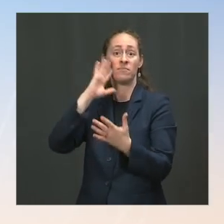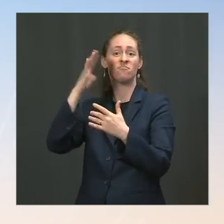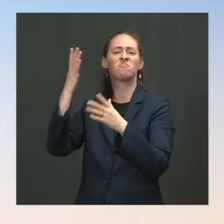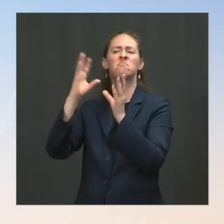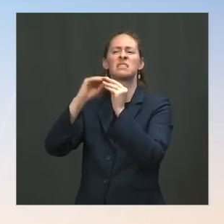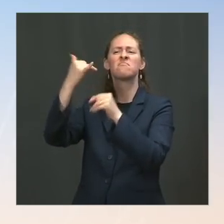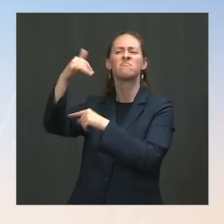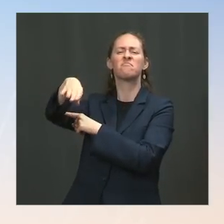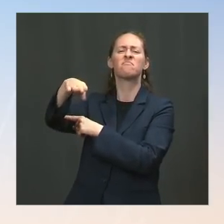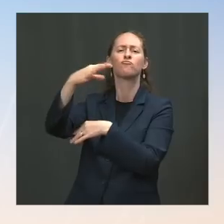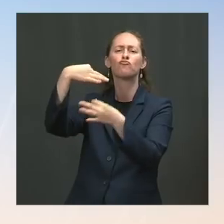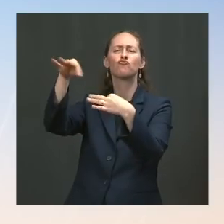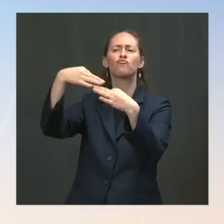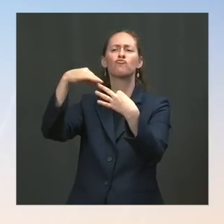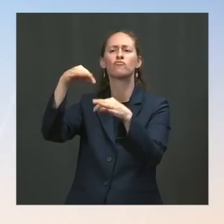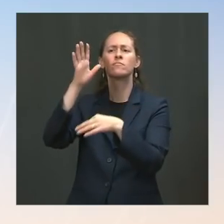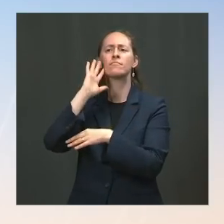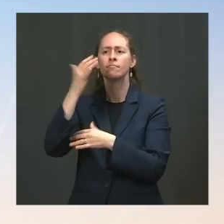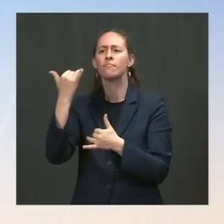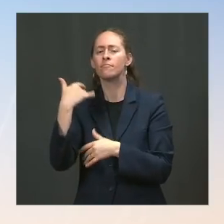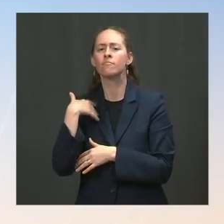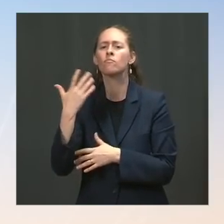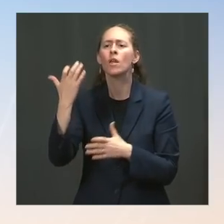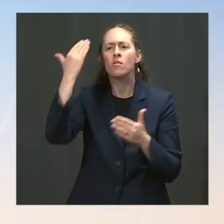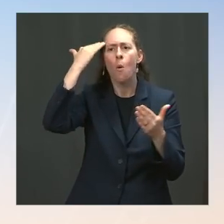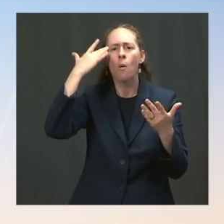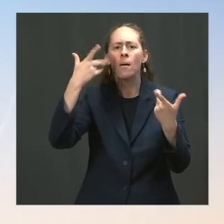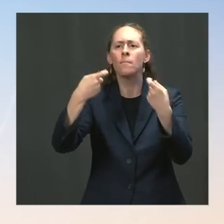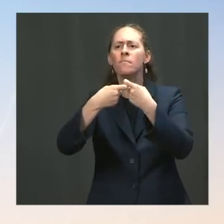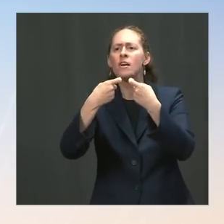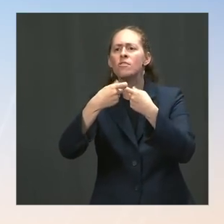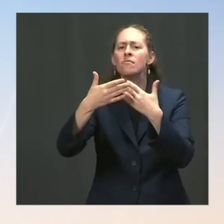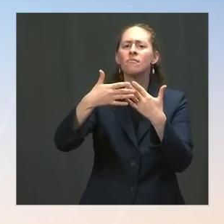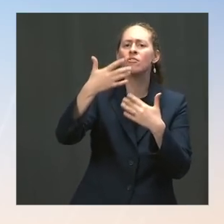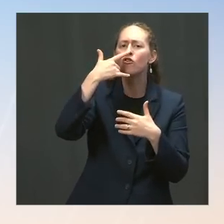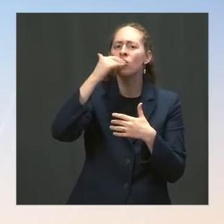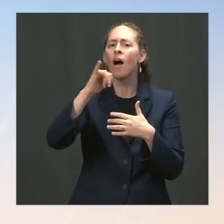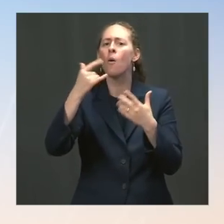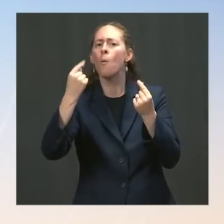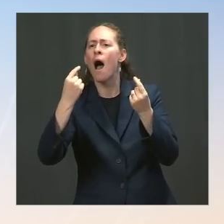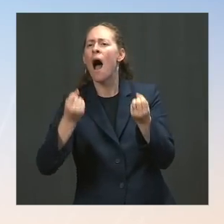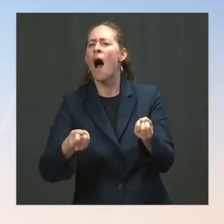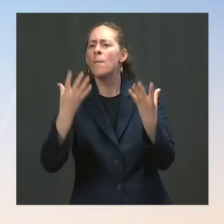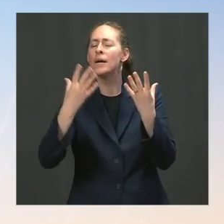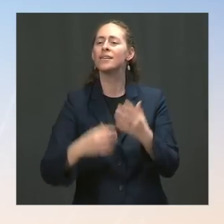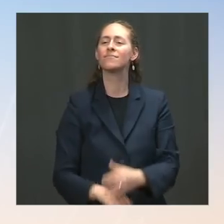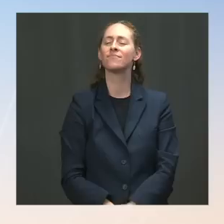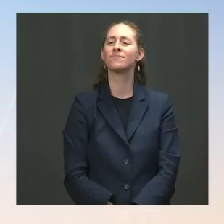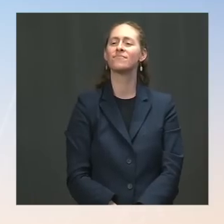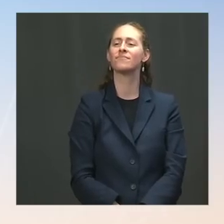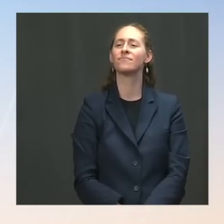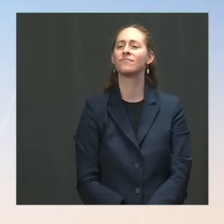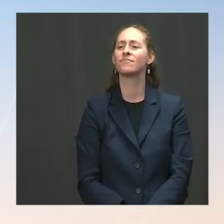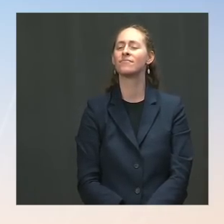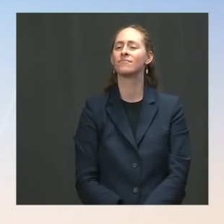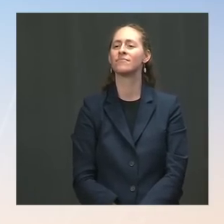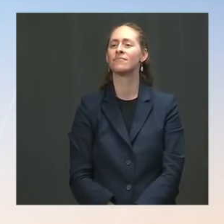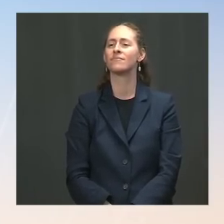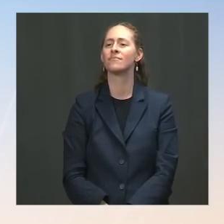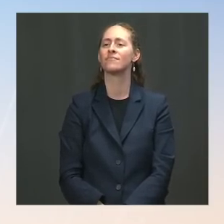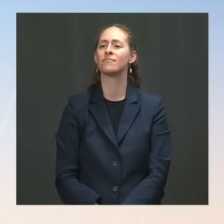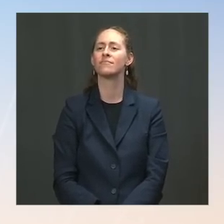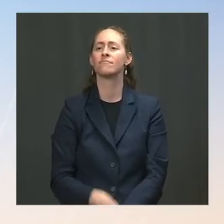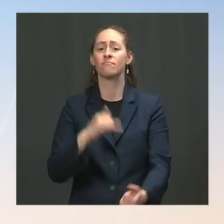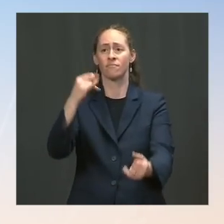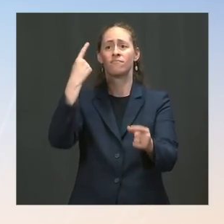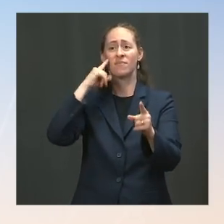supplies like batteries, which right now China is producing about 80% of batteries that are required for that industry to succeed.